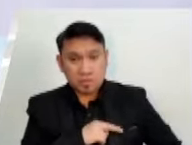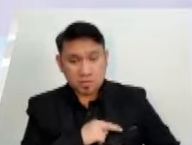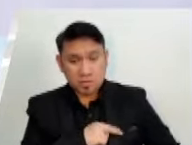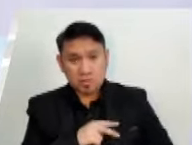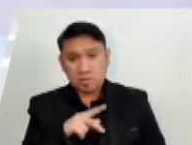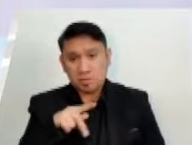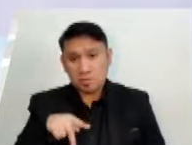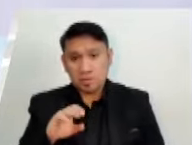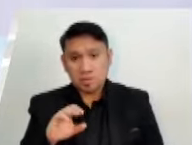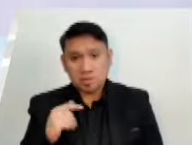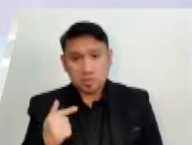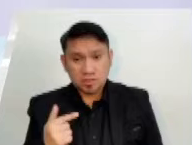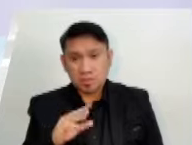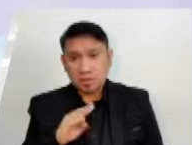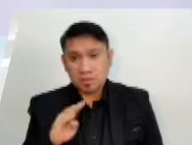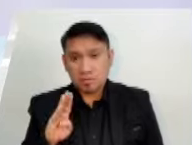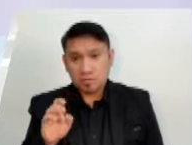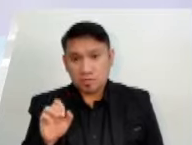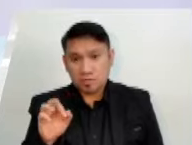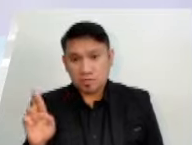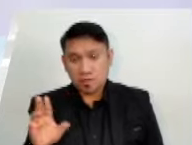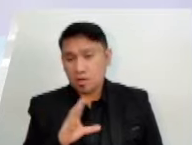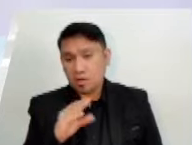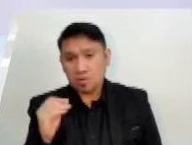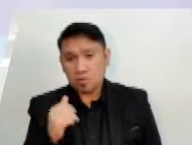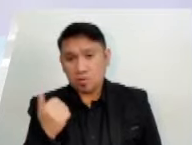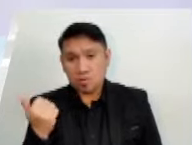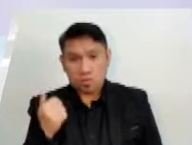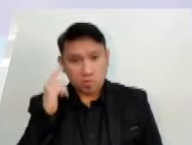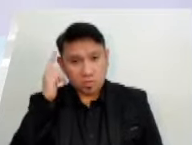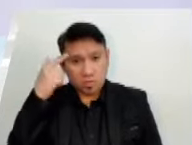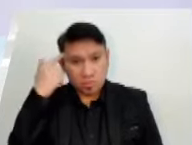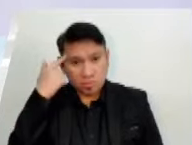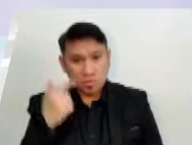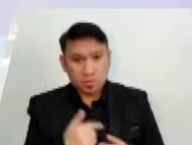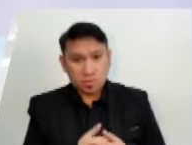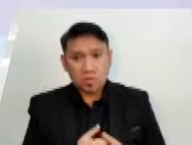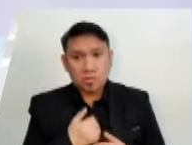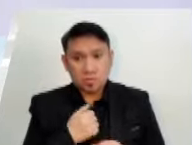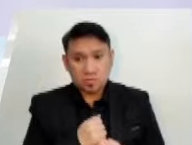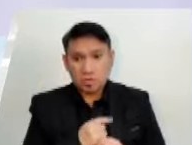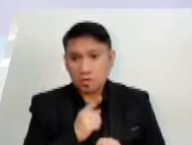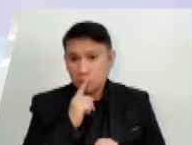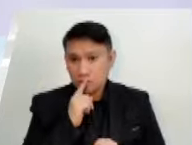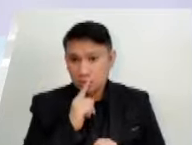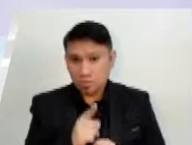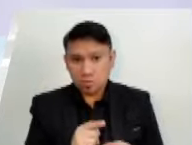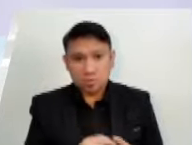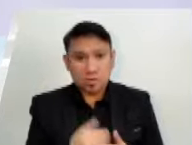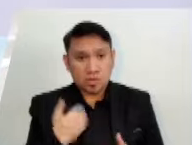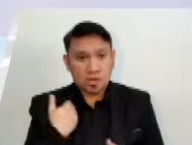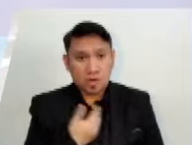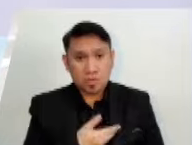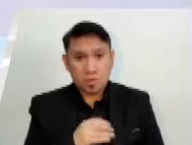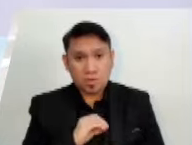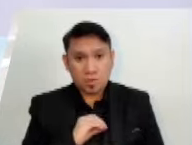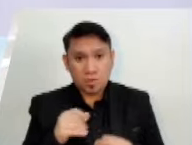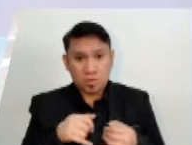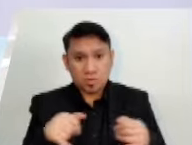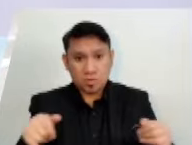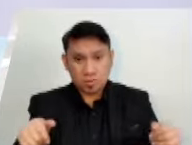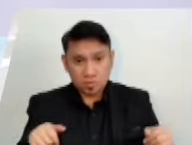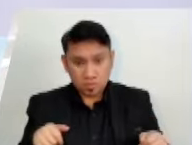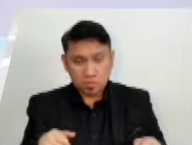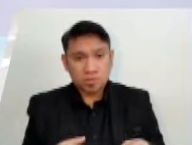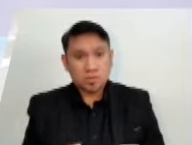bfar and all other government instrumentalities have to ensure that our territory is intact our Sovereignty